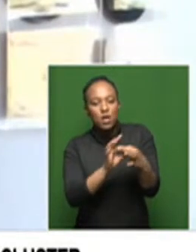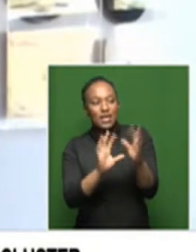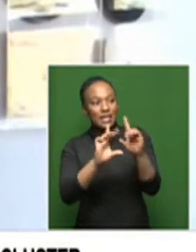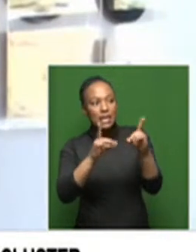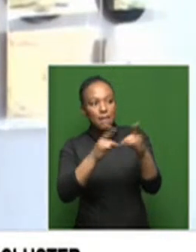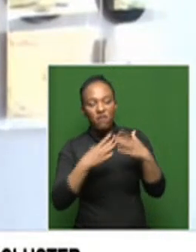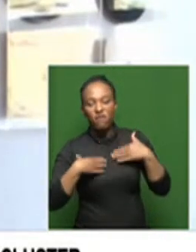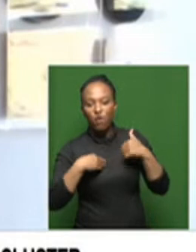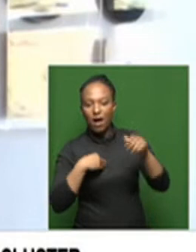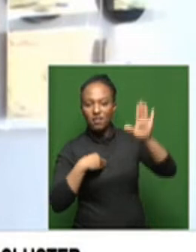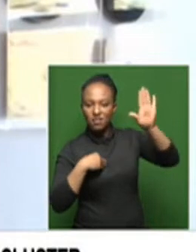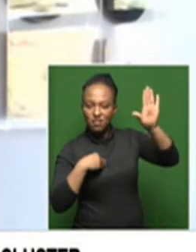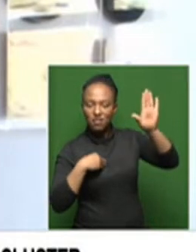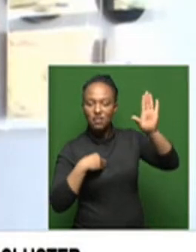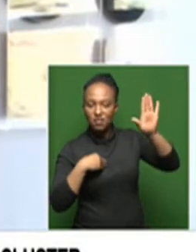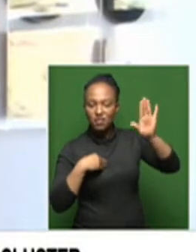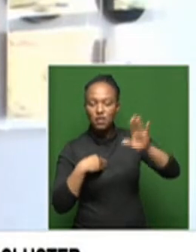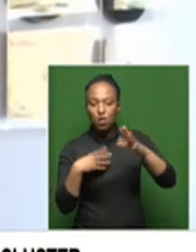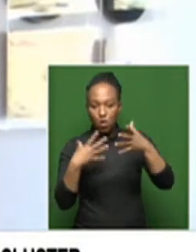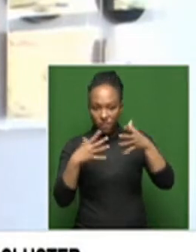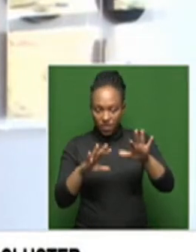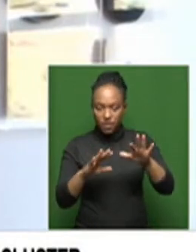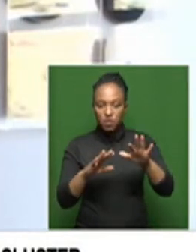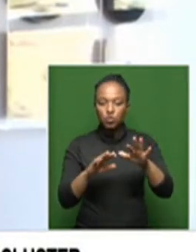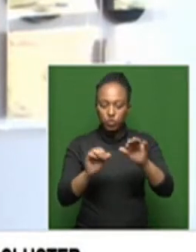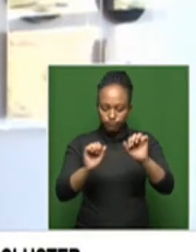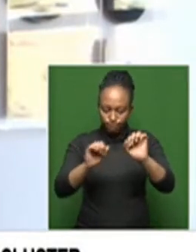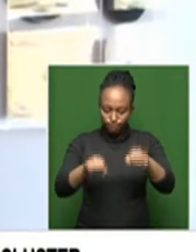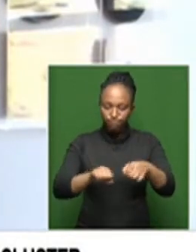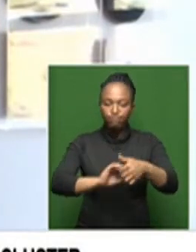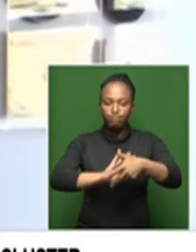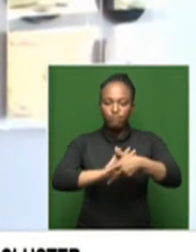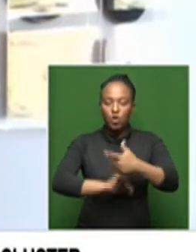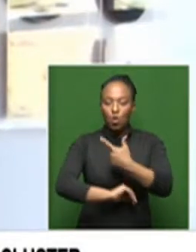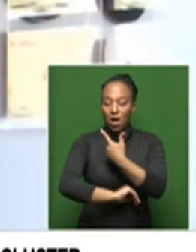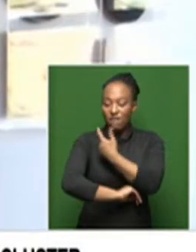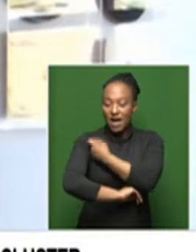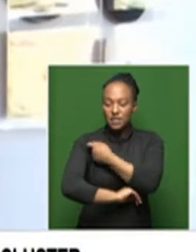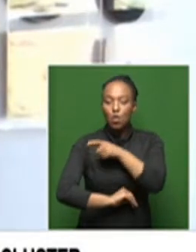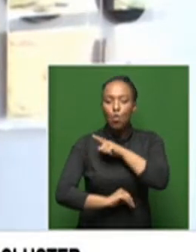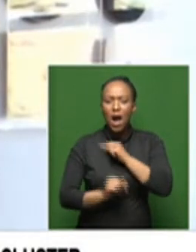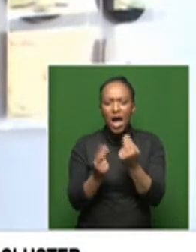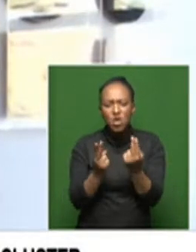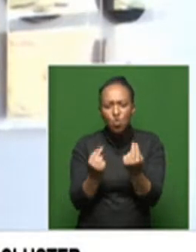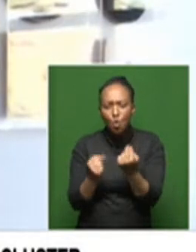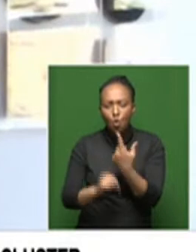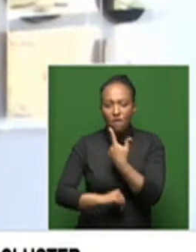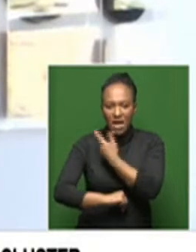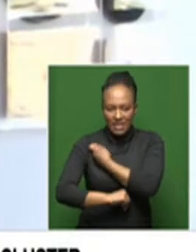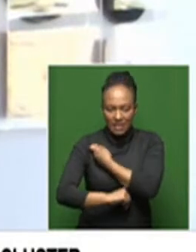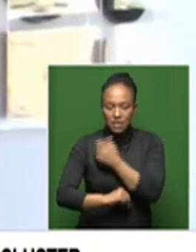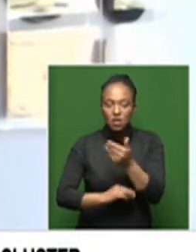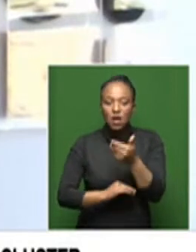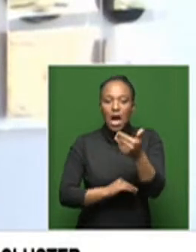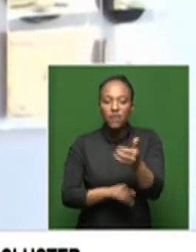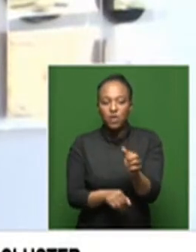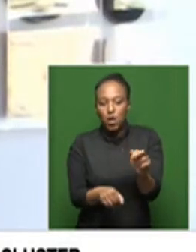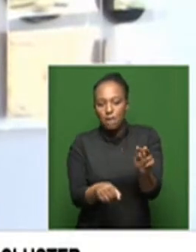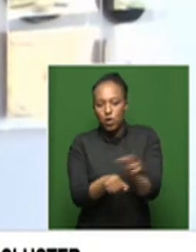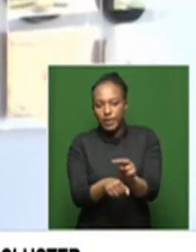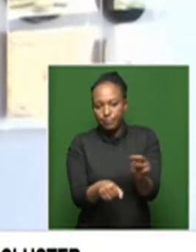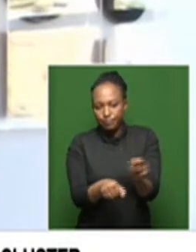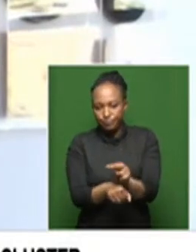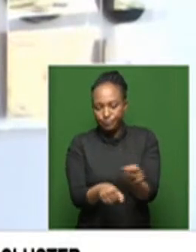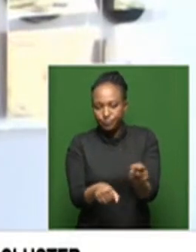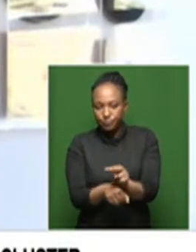that is that after we introduce a vaccine, especially as all of these are new vaccines, that we monitor what is